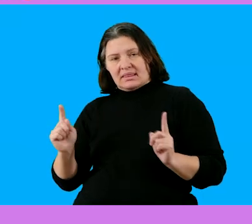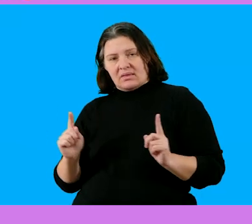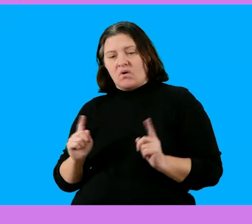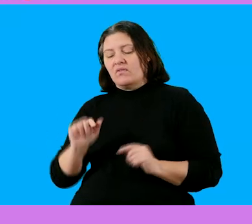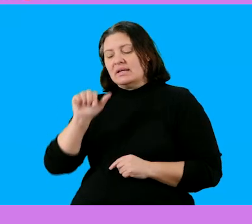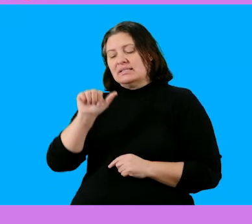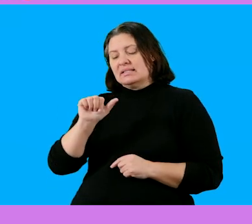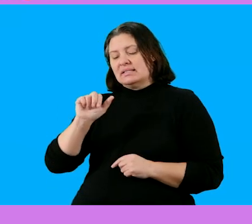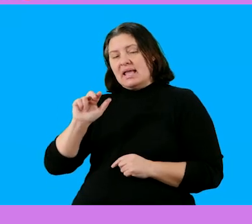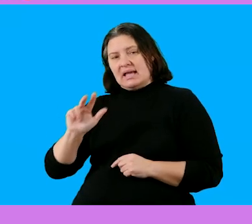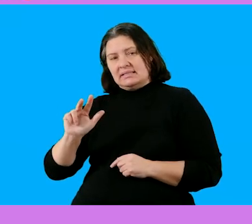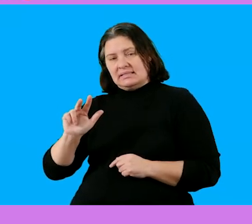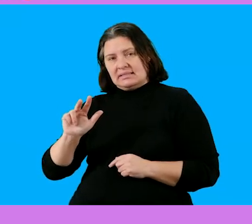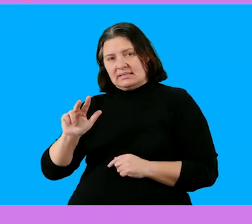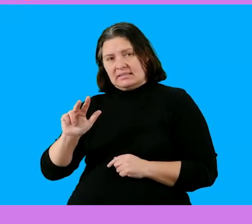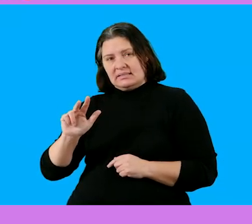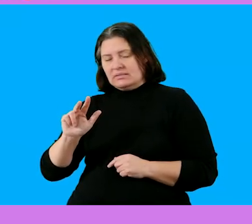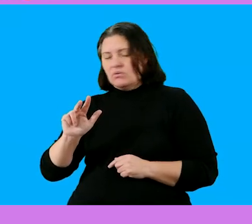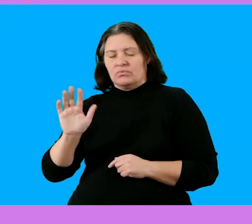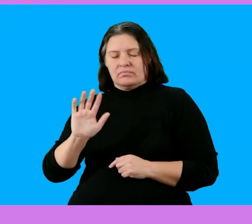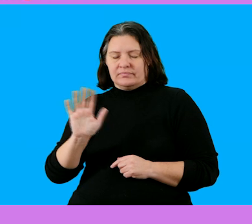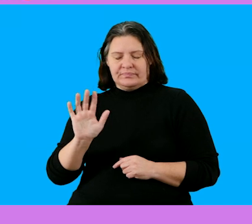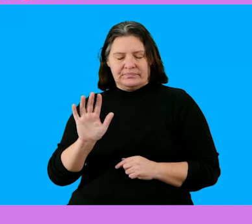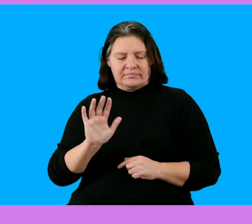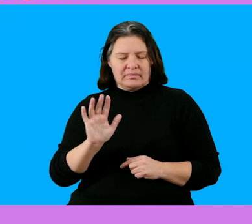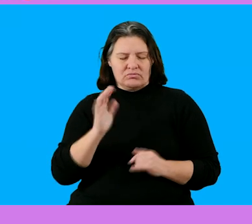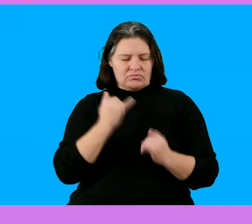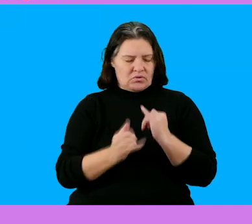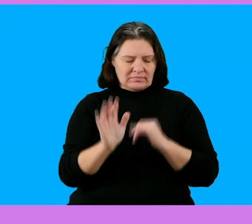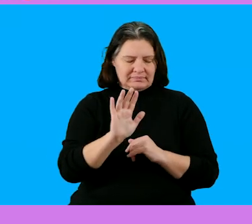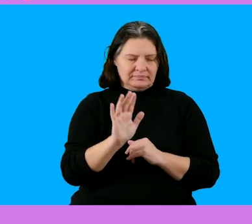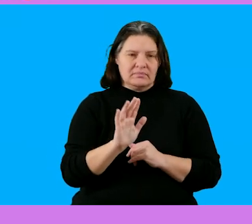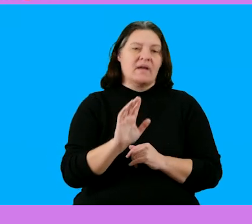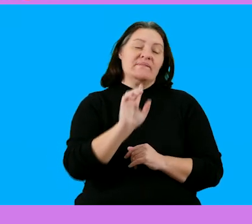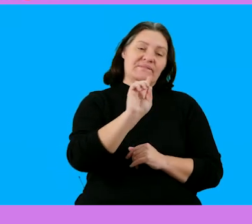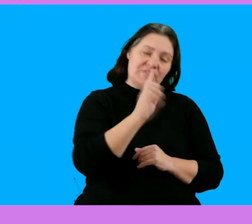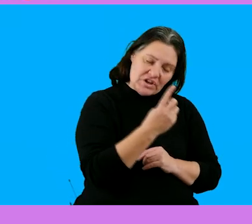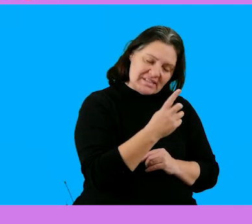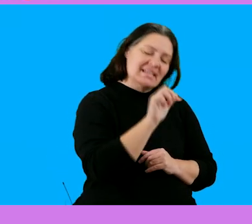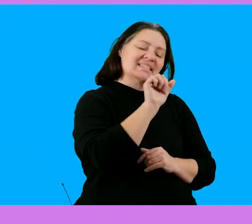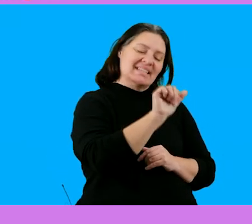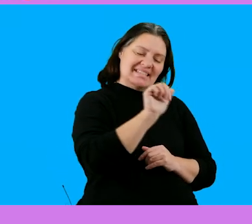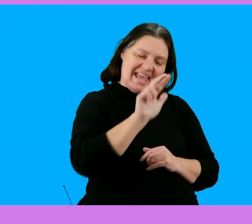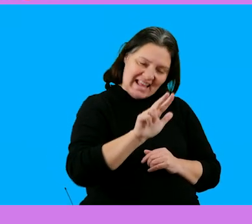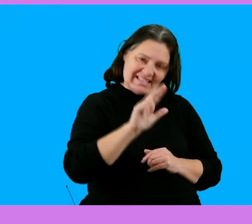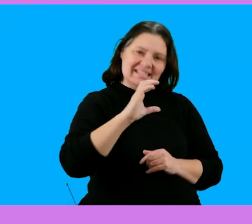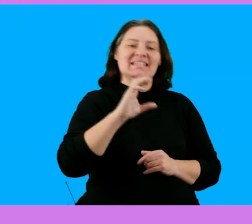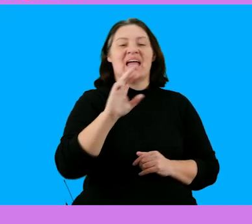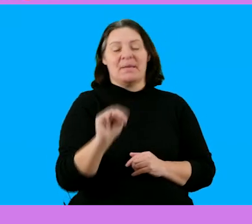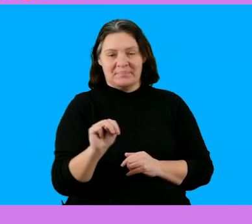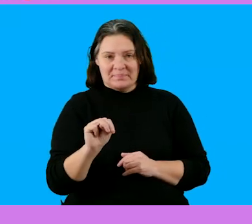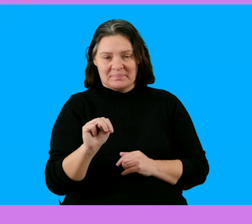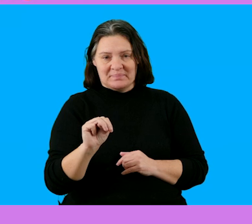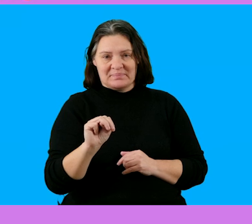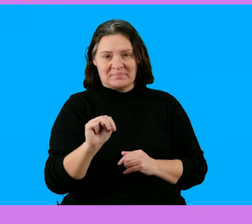of 68. Okay, now that's not the way it should be. First of all, I take my 68